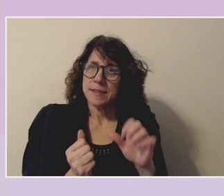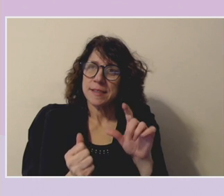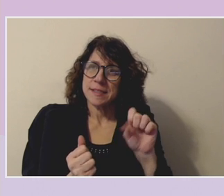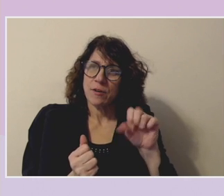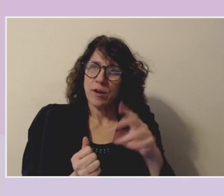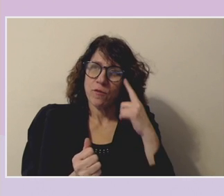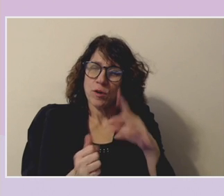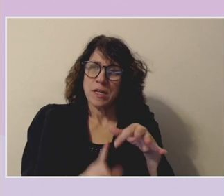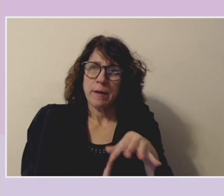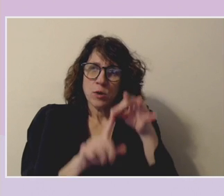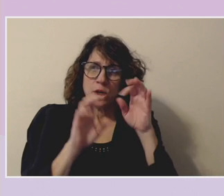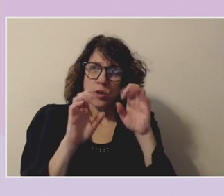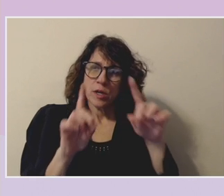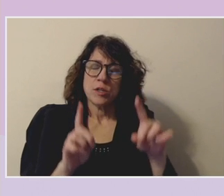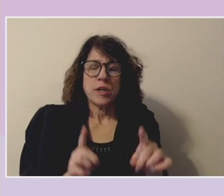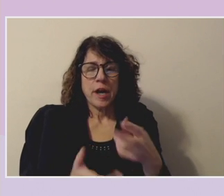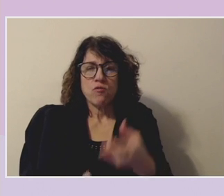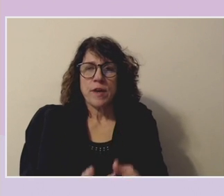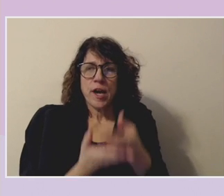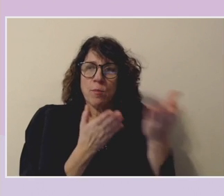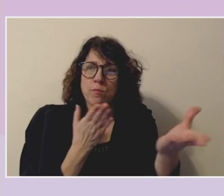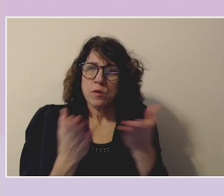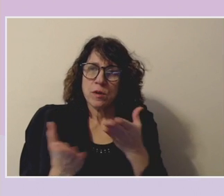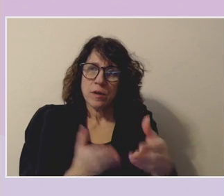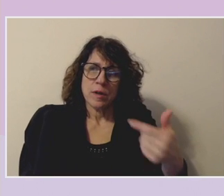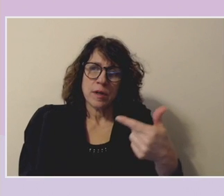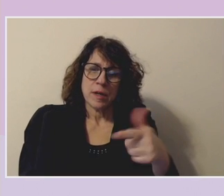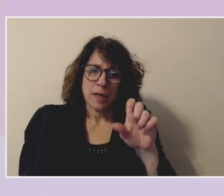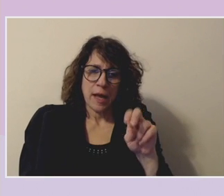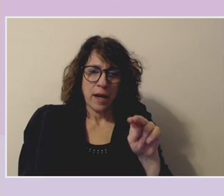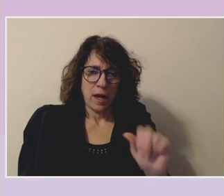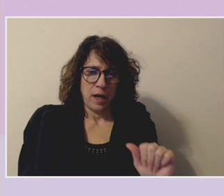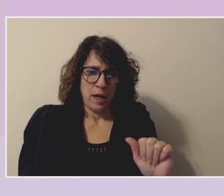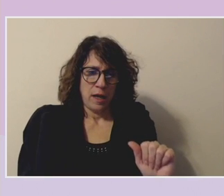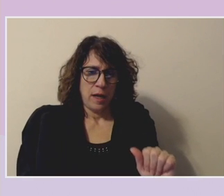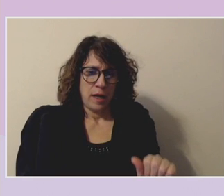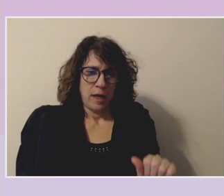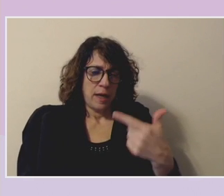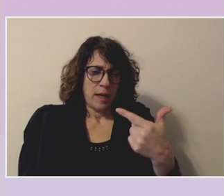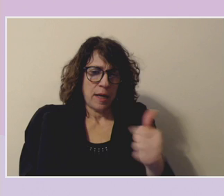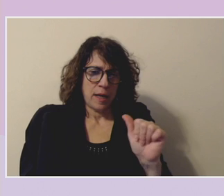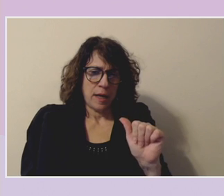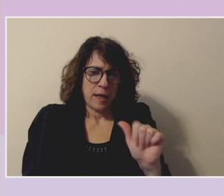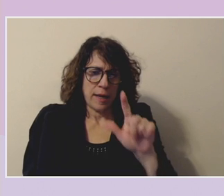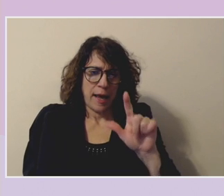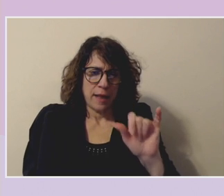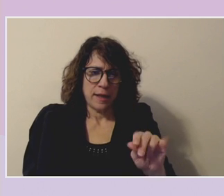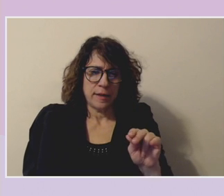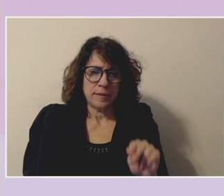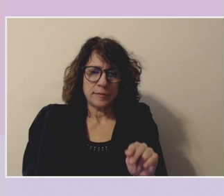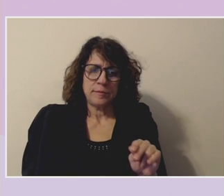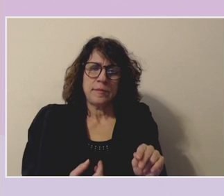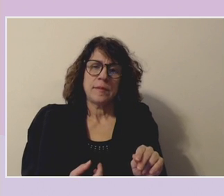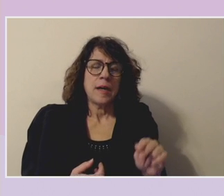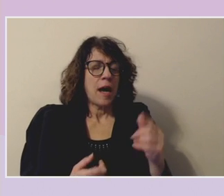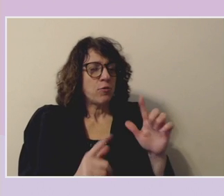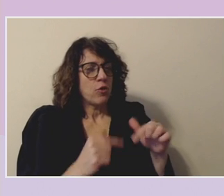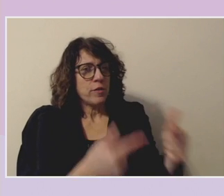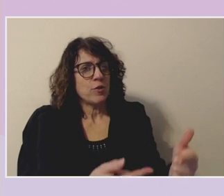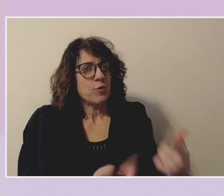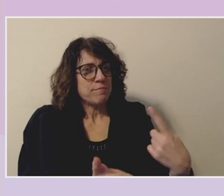and Rehabilitative Services, Glenna Galla. Glenna, I'll turn it over to you to facilitate a panel